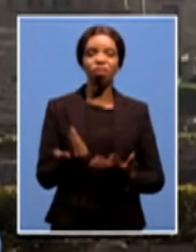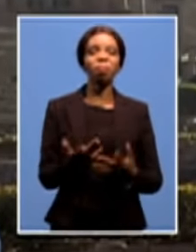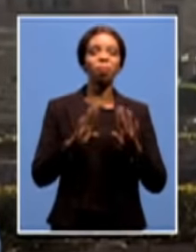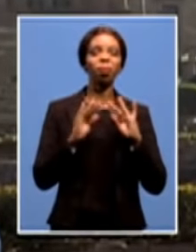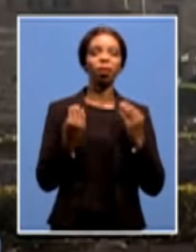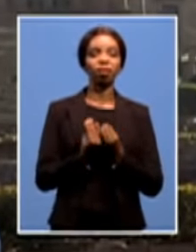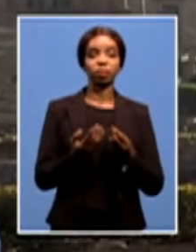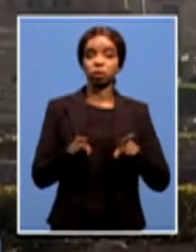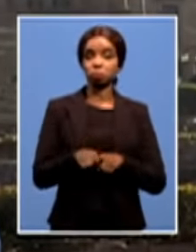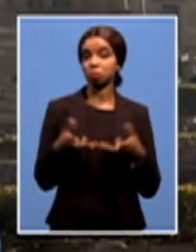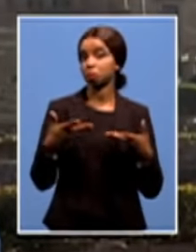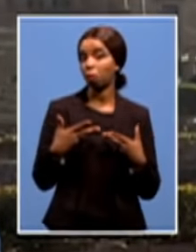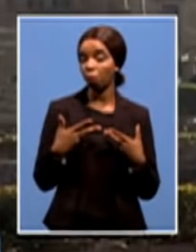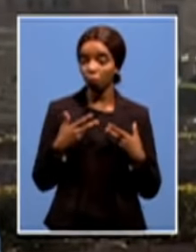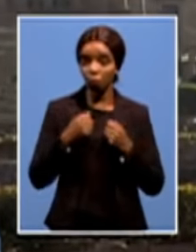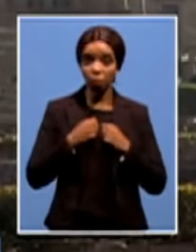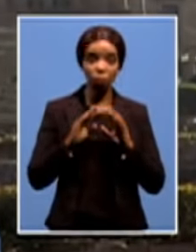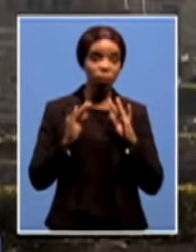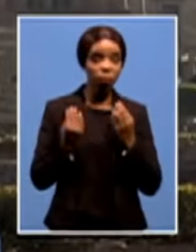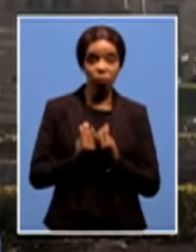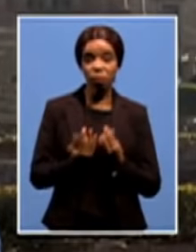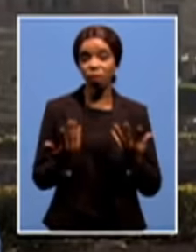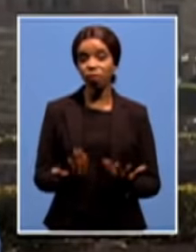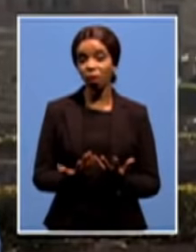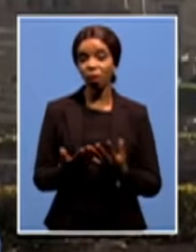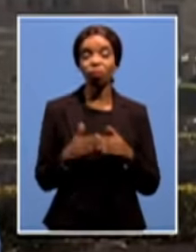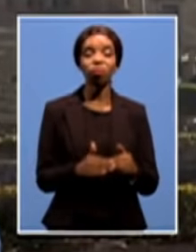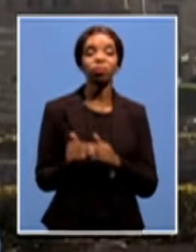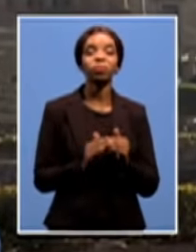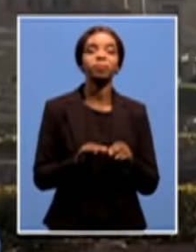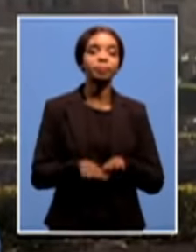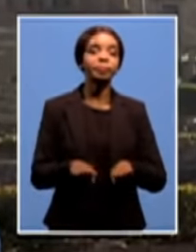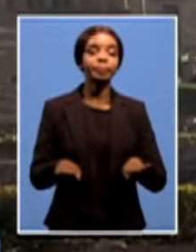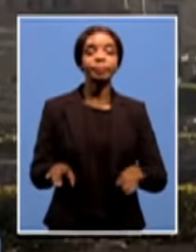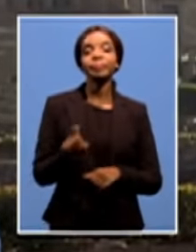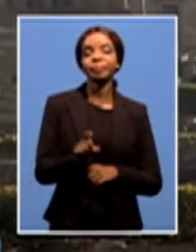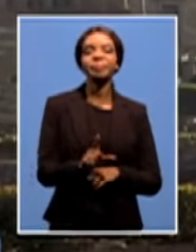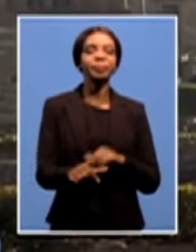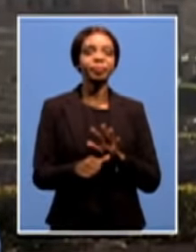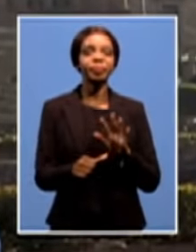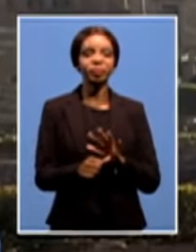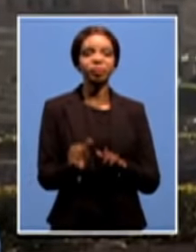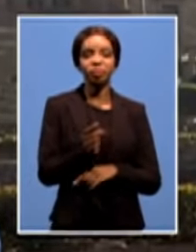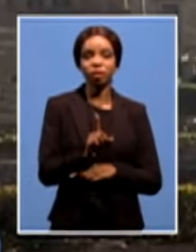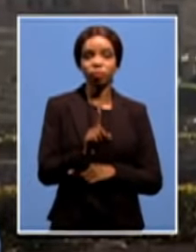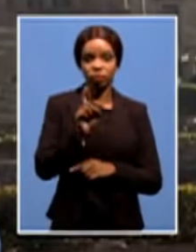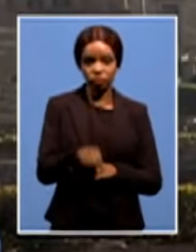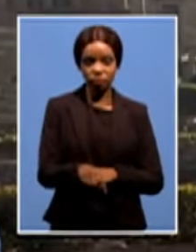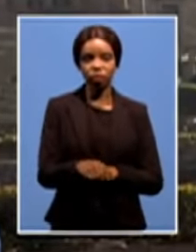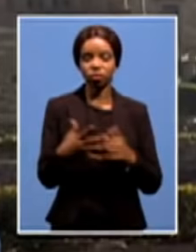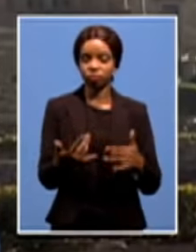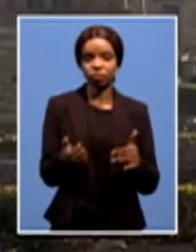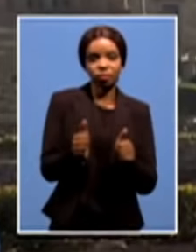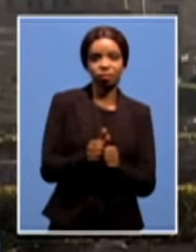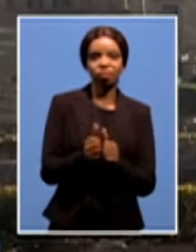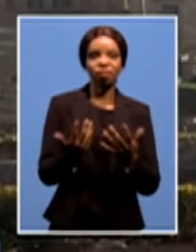organizations like ourselves, Save the Children, you know, it's important for them to forge a partnership to support, especially